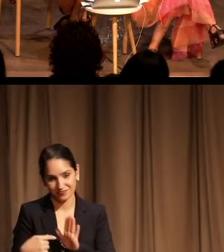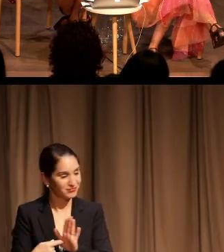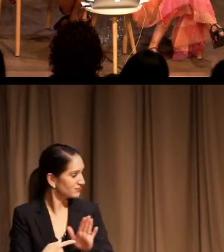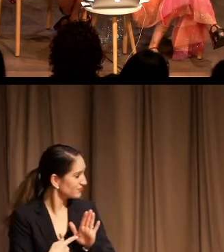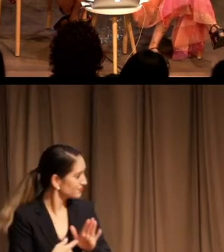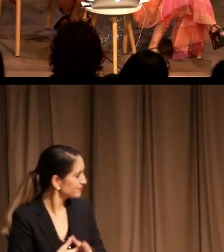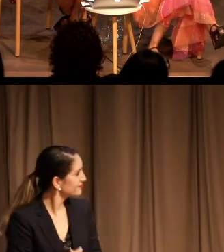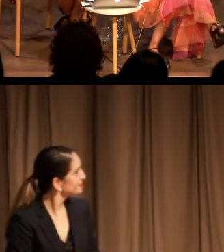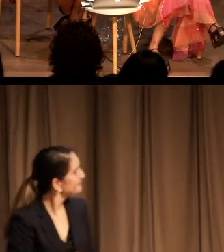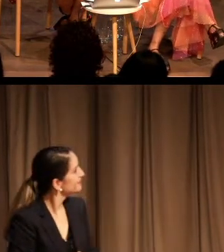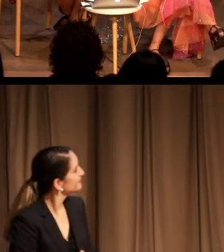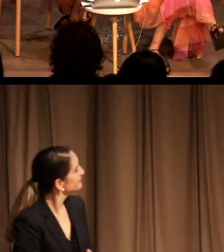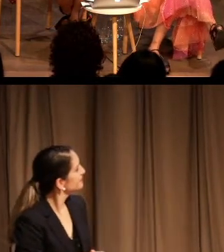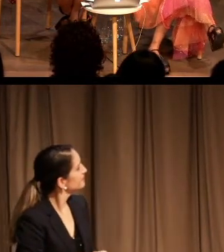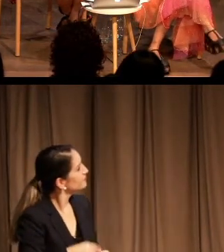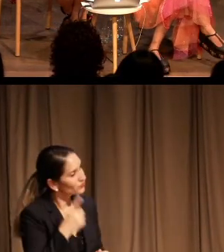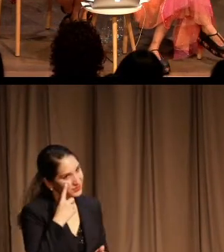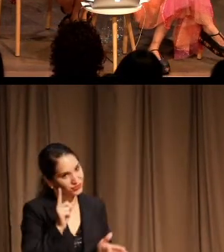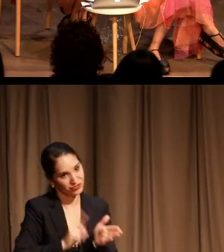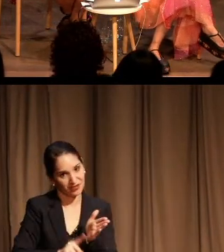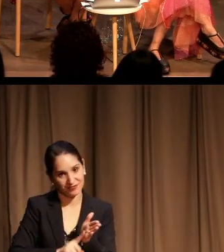don't know. go check it out. It's beautiful.